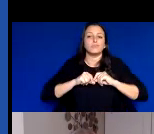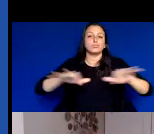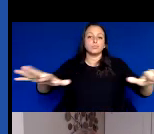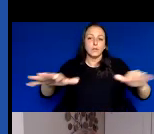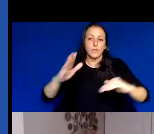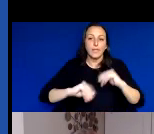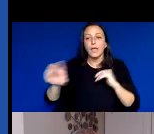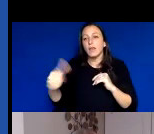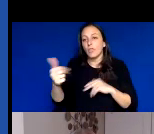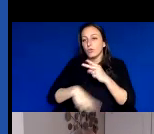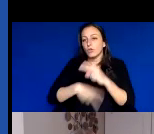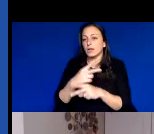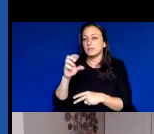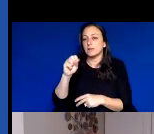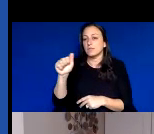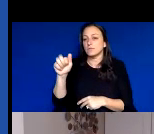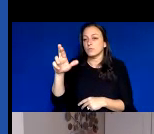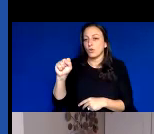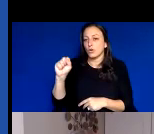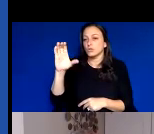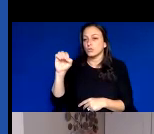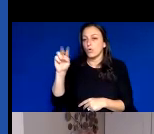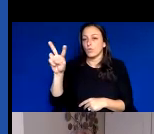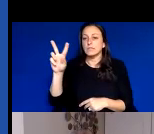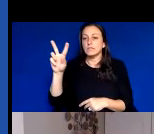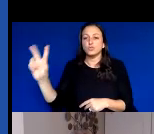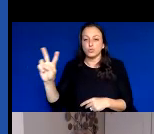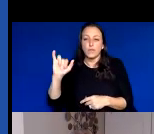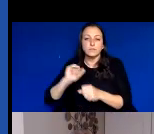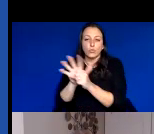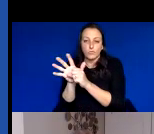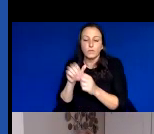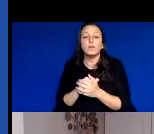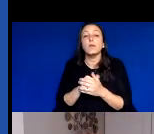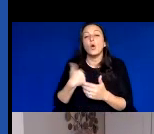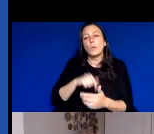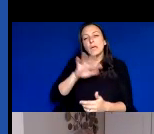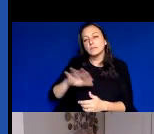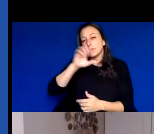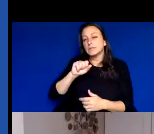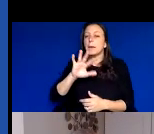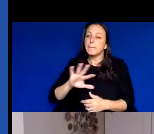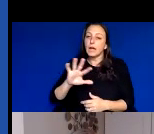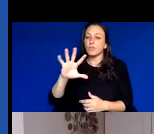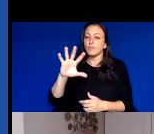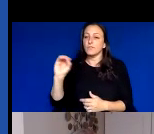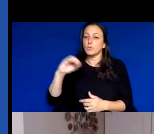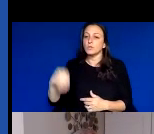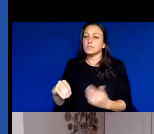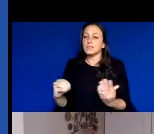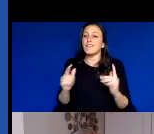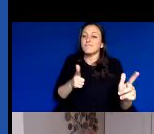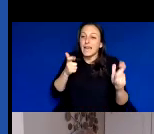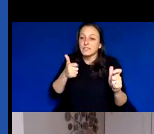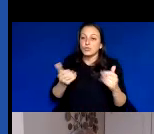of SARS-CoV-2 virus, the virus that causes COVID-19. We estimate that it's probably about 50% more transmissible than the